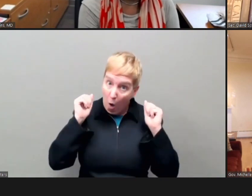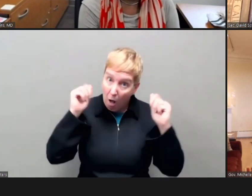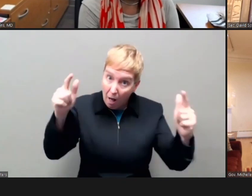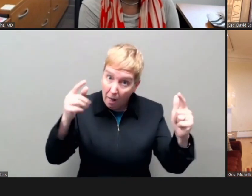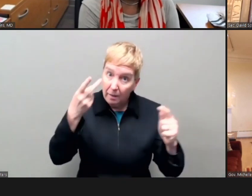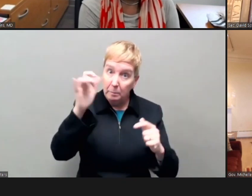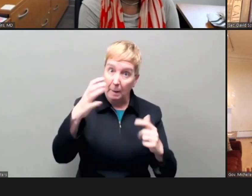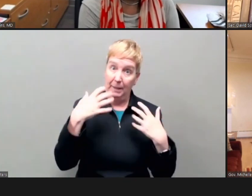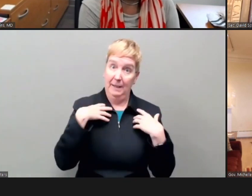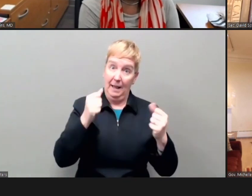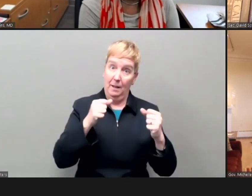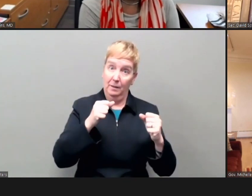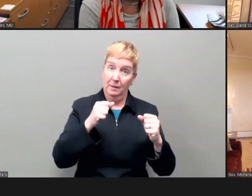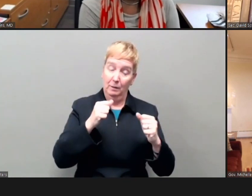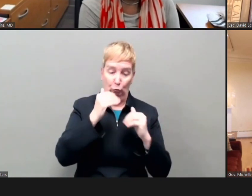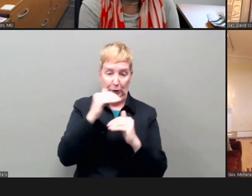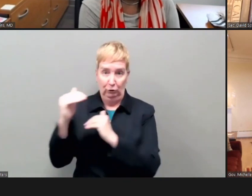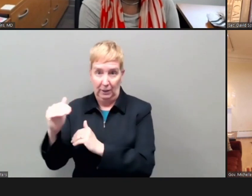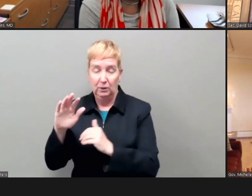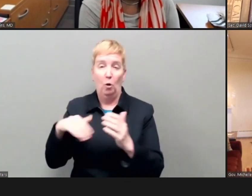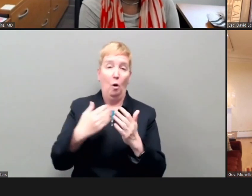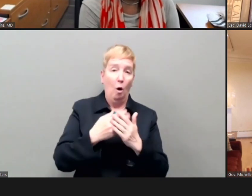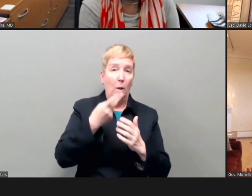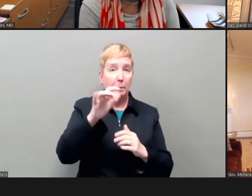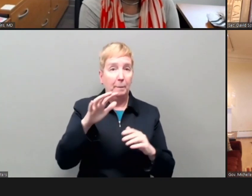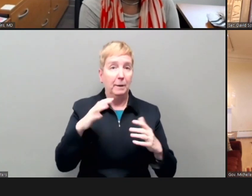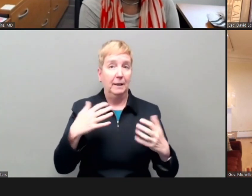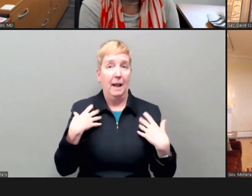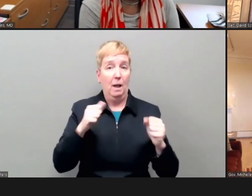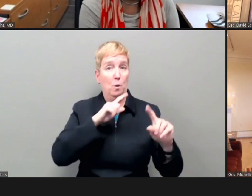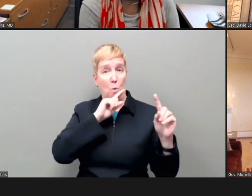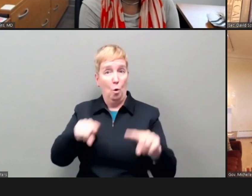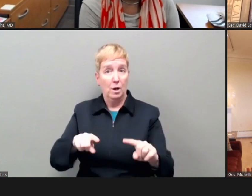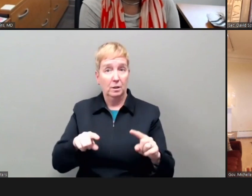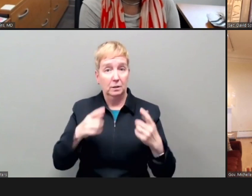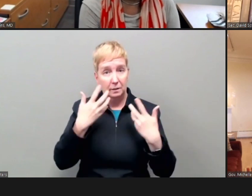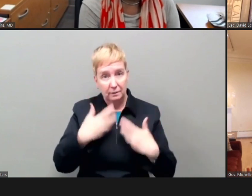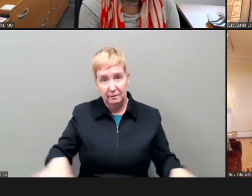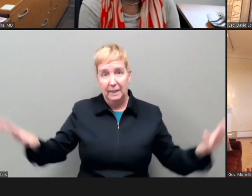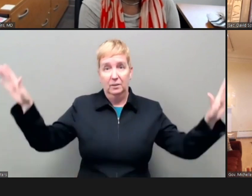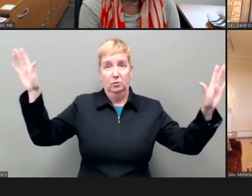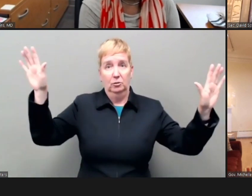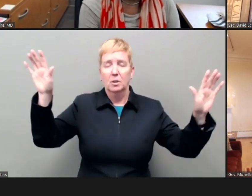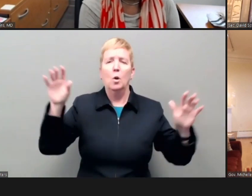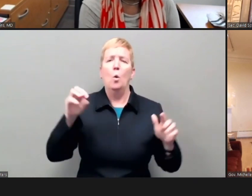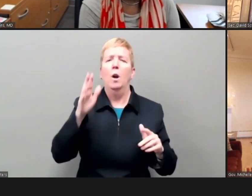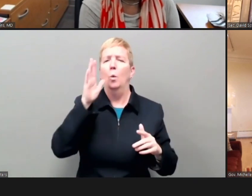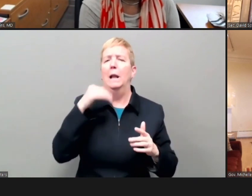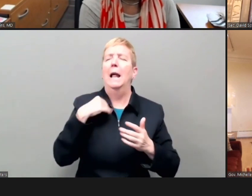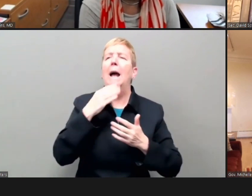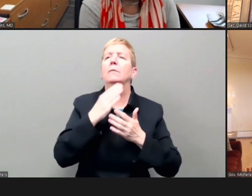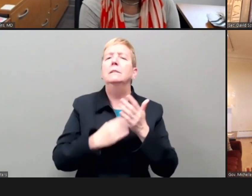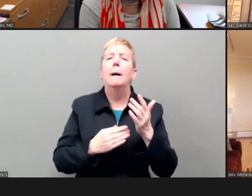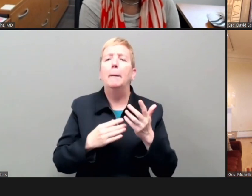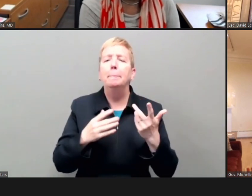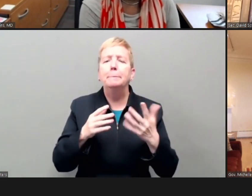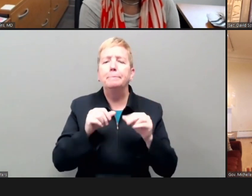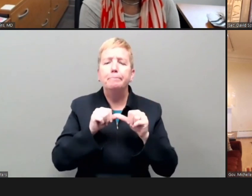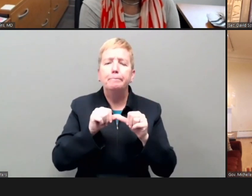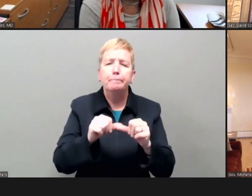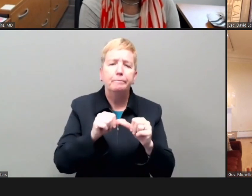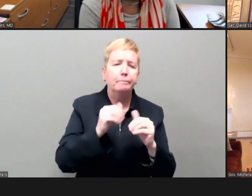and emergency health orders would be lifted? Or will there be something that kind of hangs around beyond that date? What do you